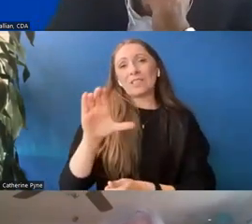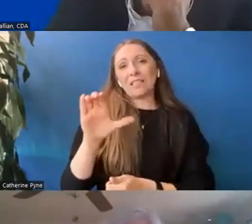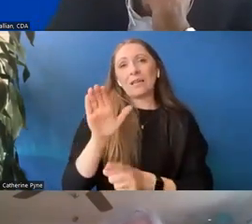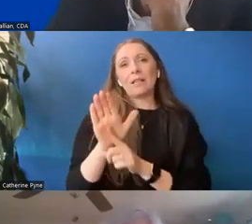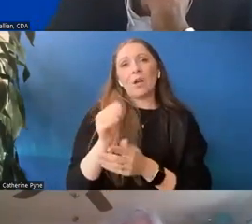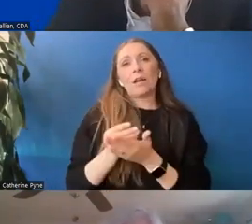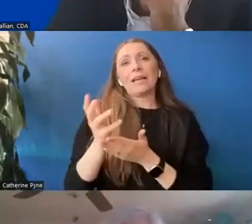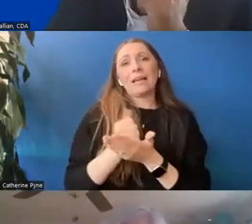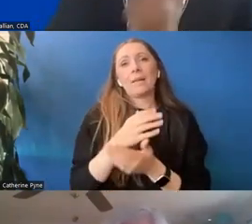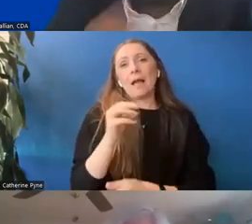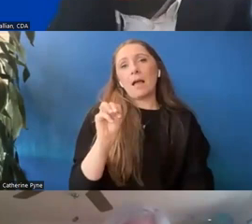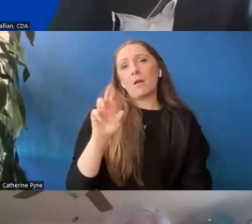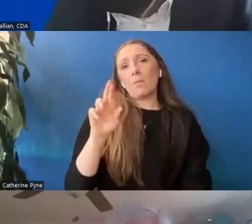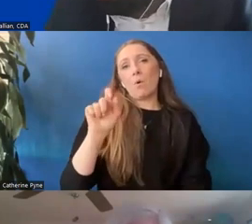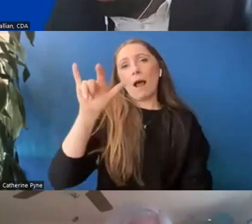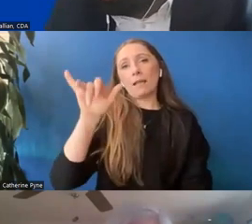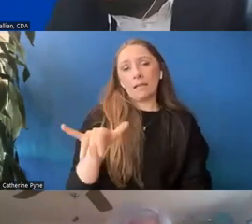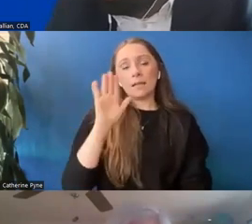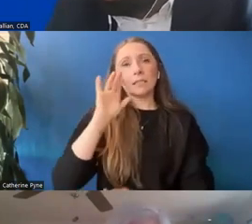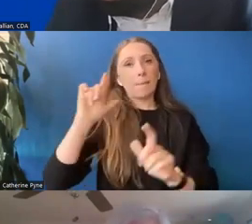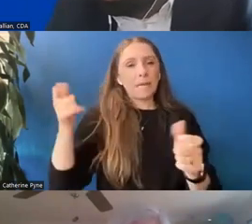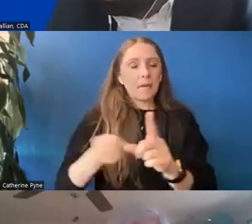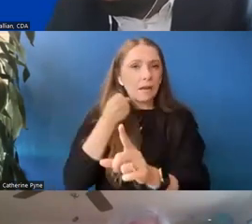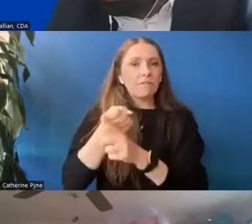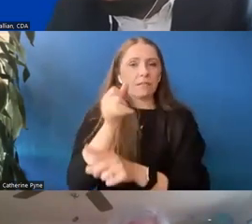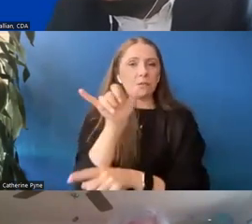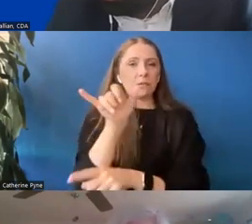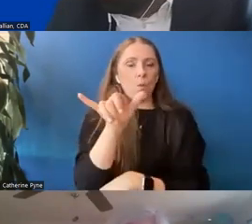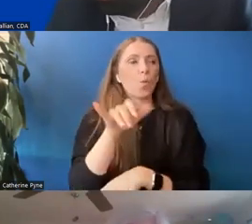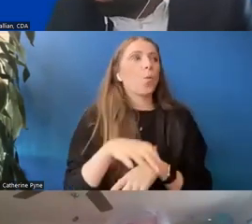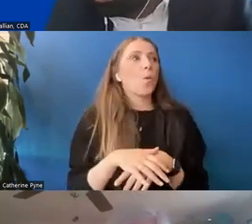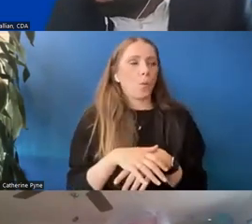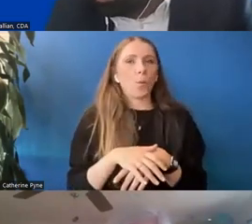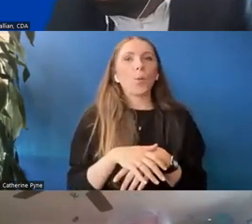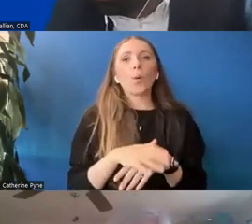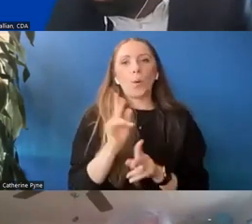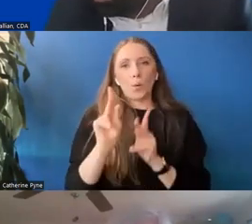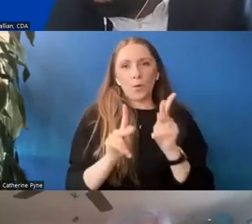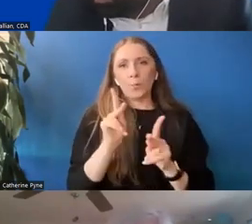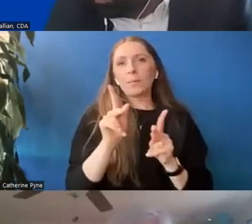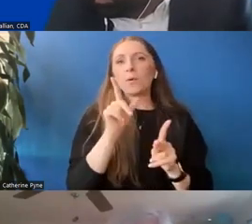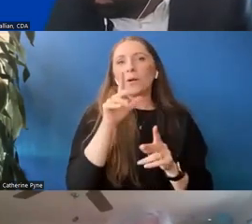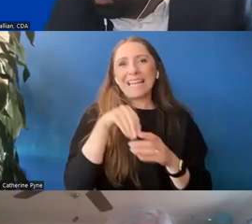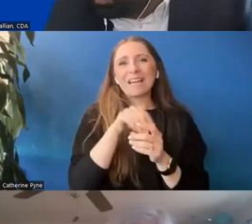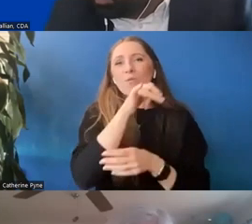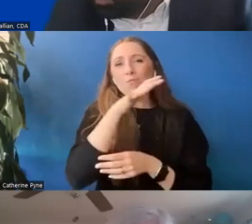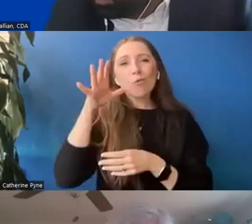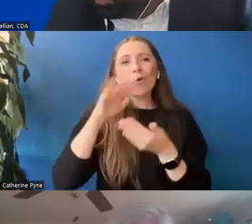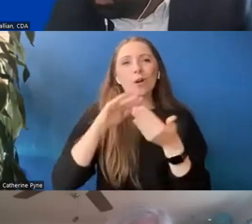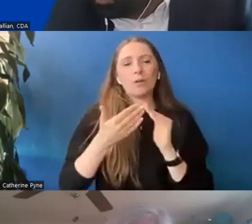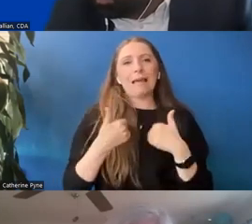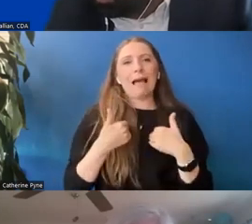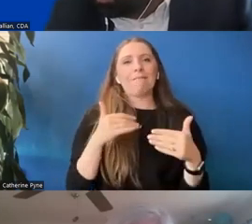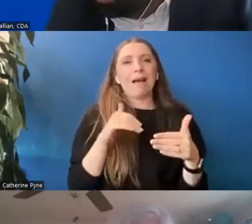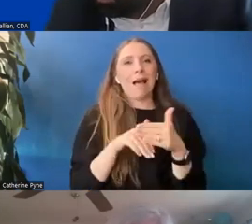and rurality are big effects as well. And I think the people who are in more rural communities often have less access